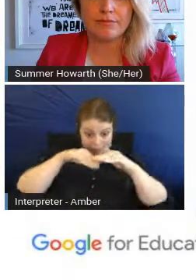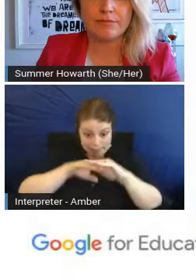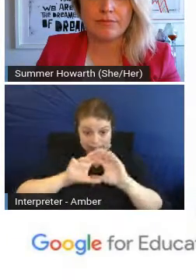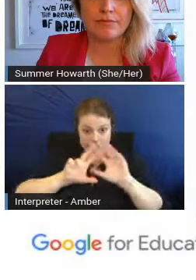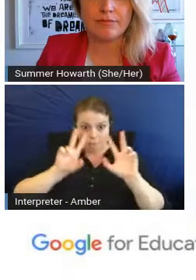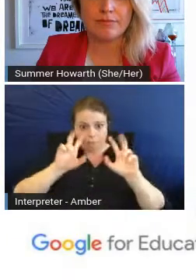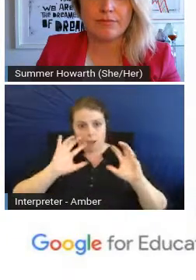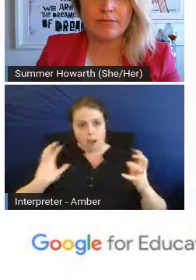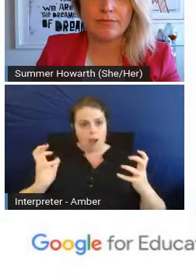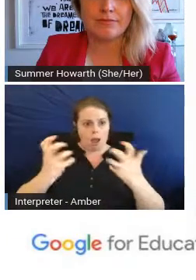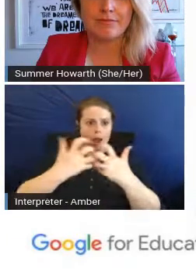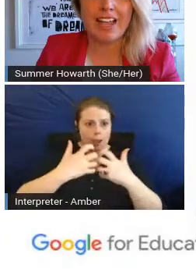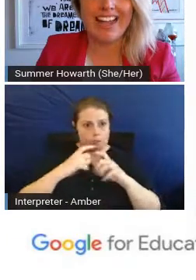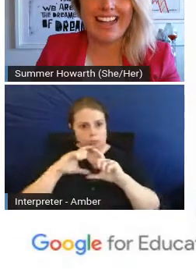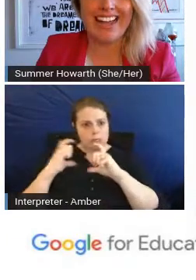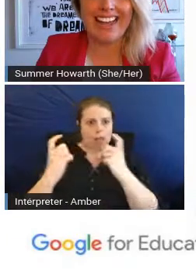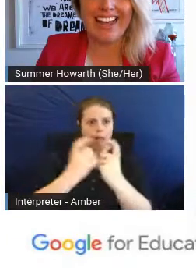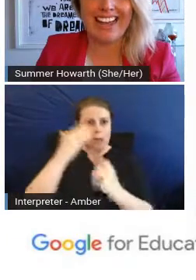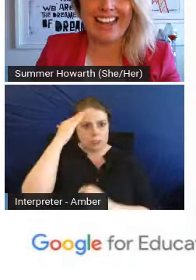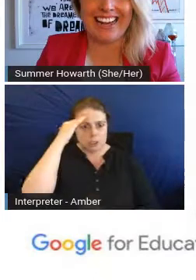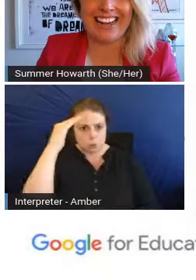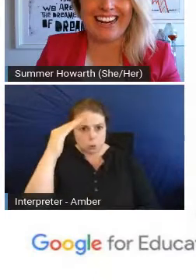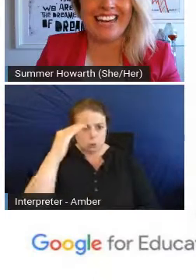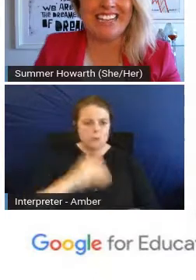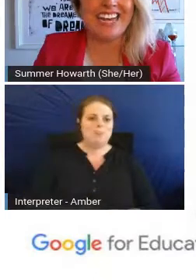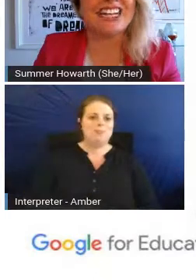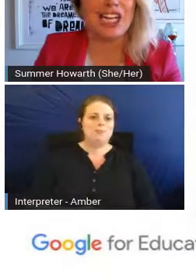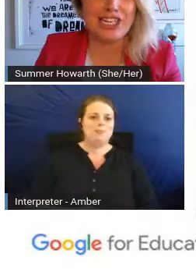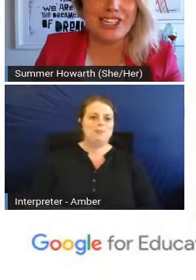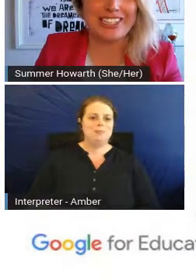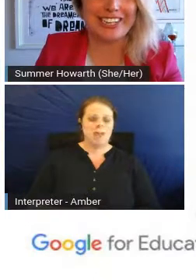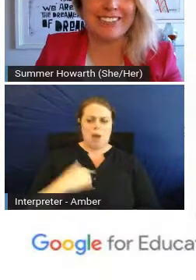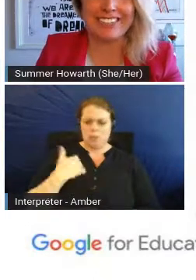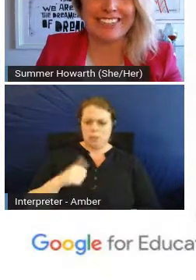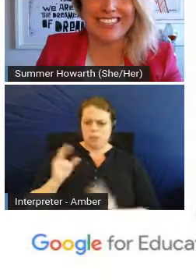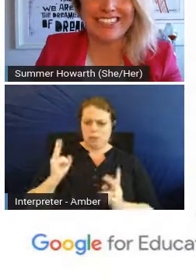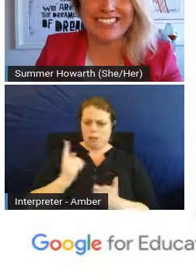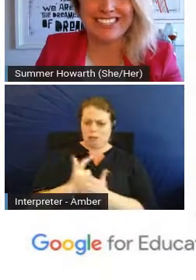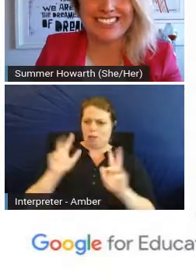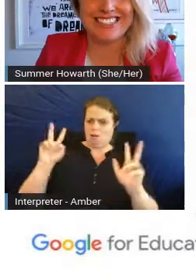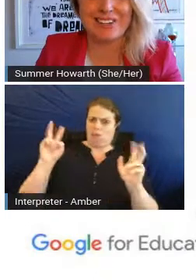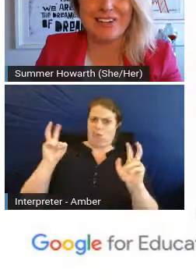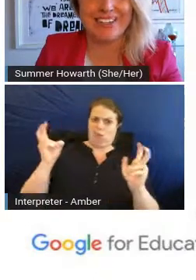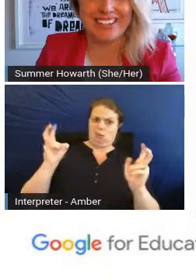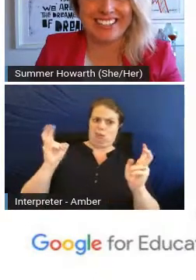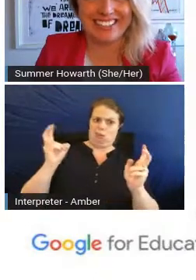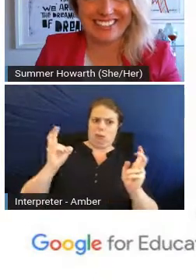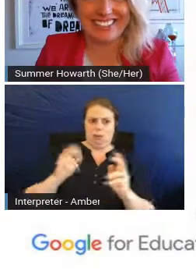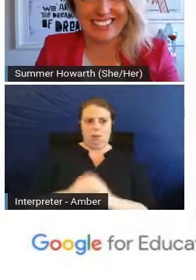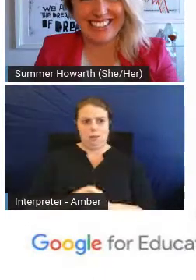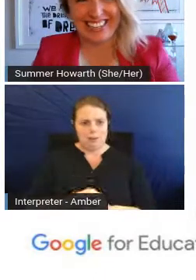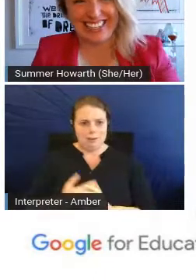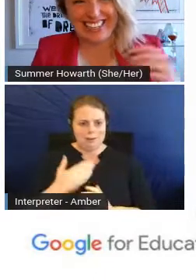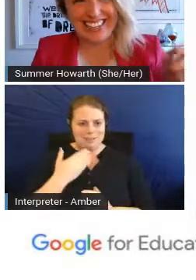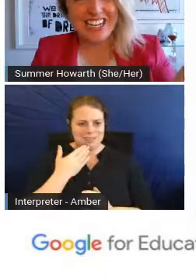of air bunnies, but the end of like allegedly. This is true.